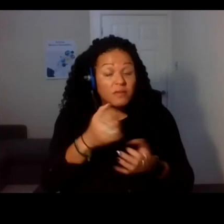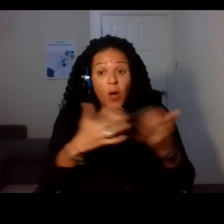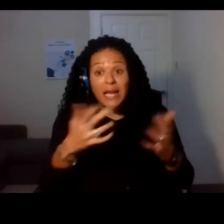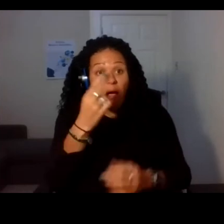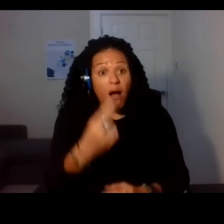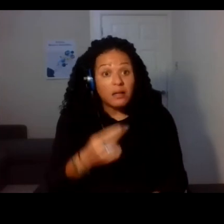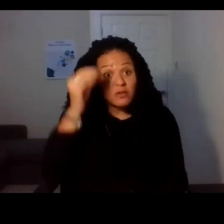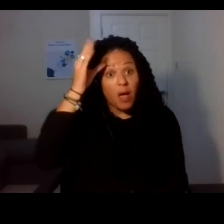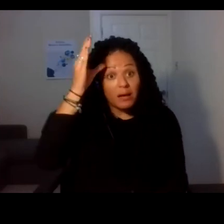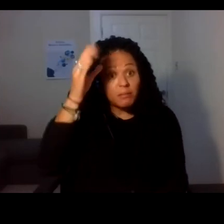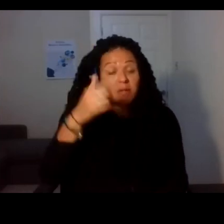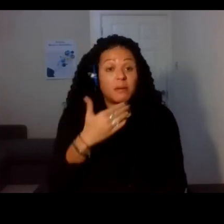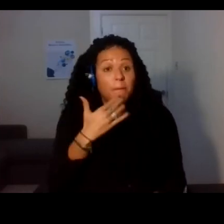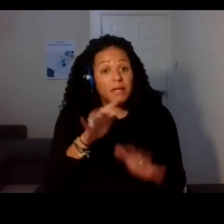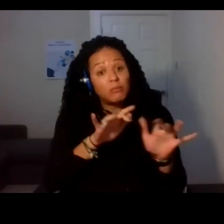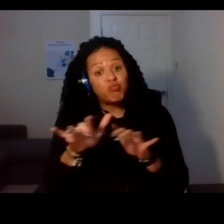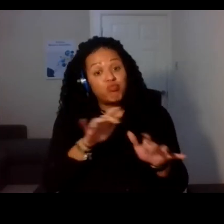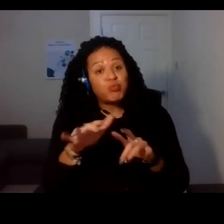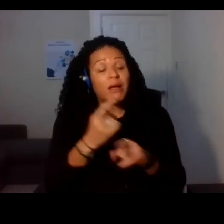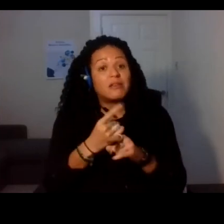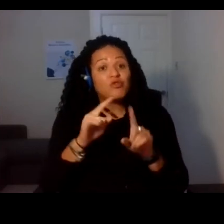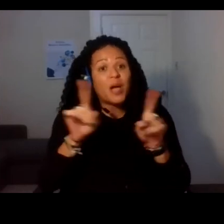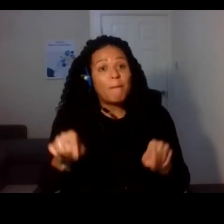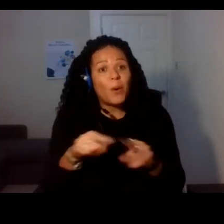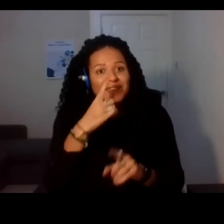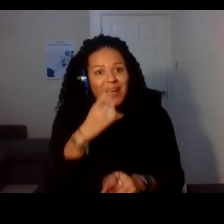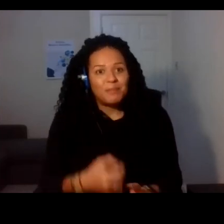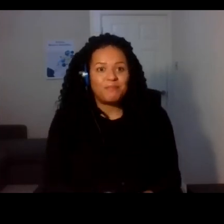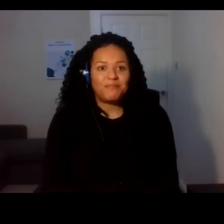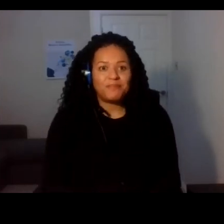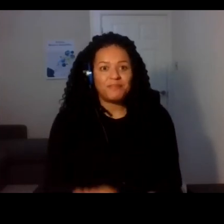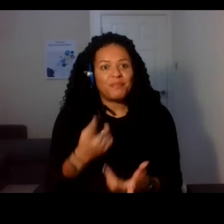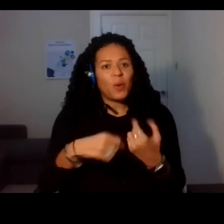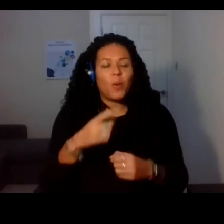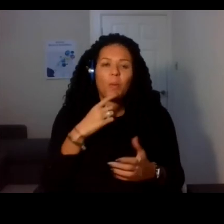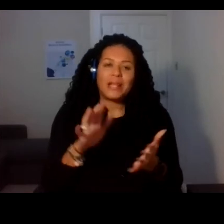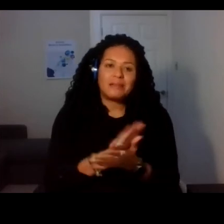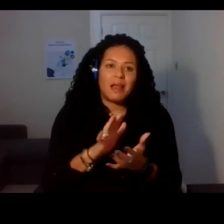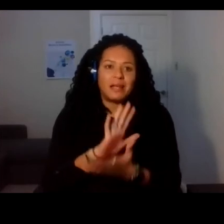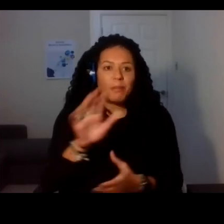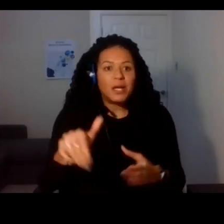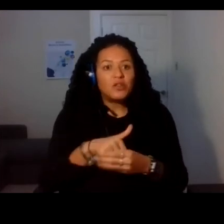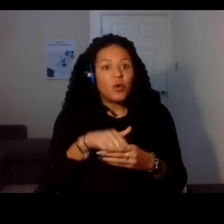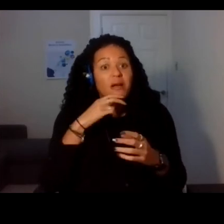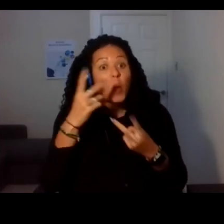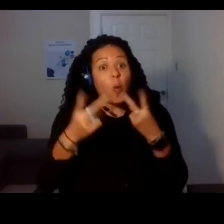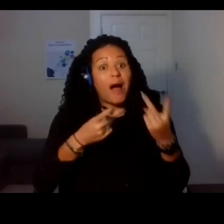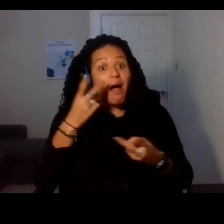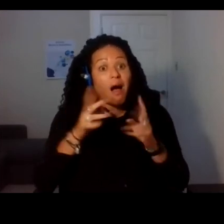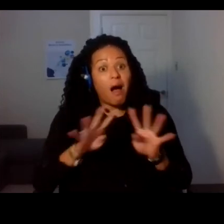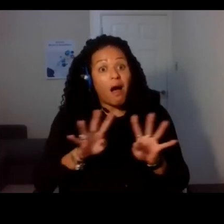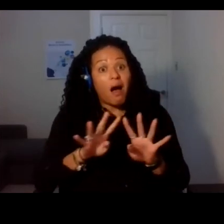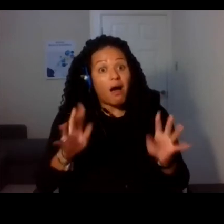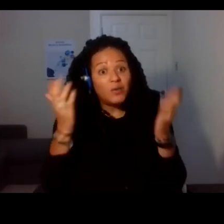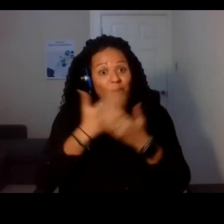and experts, please send them to everyone in the chat box. We are delighted to be joined by our choir tonight. So when